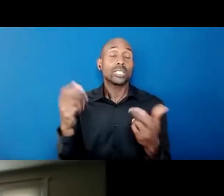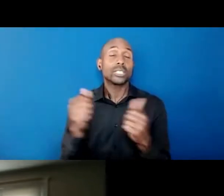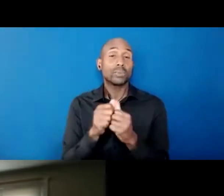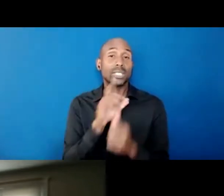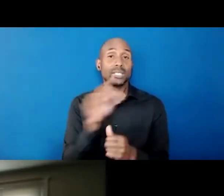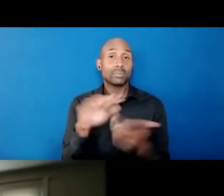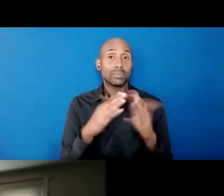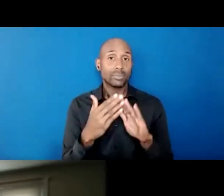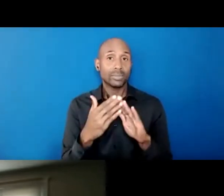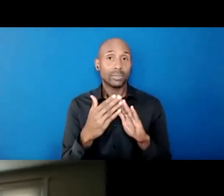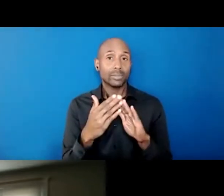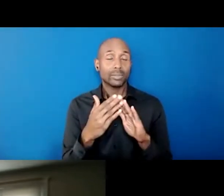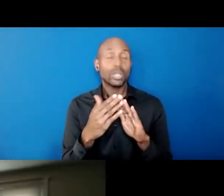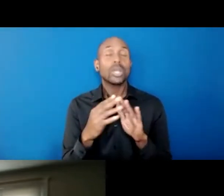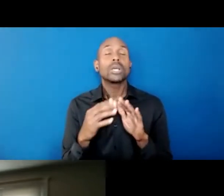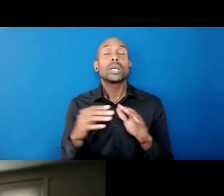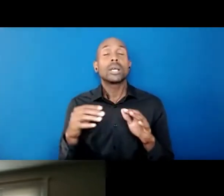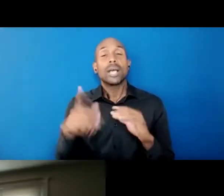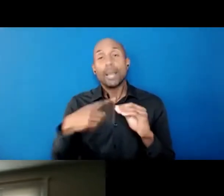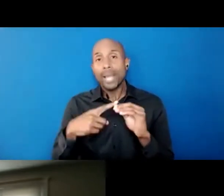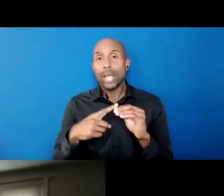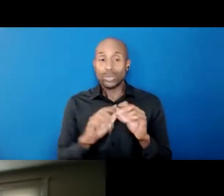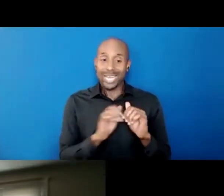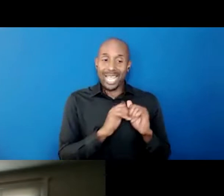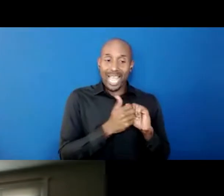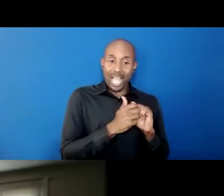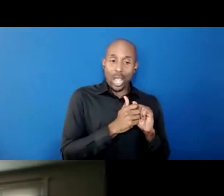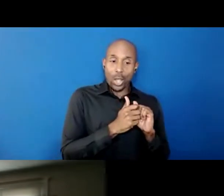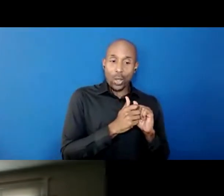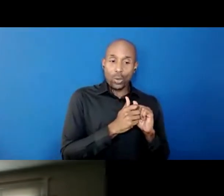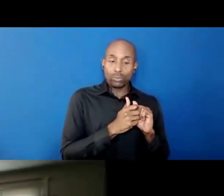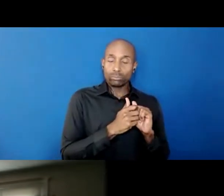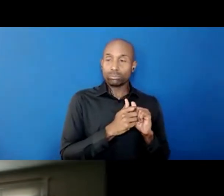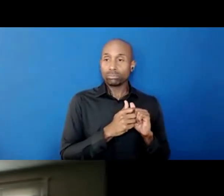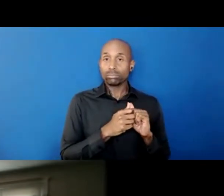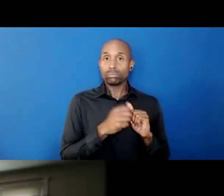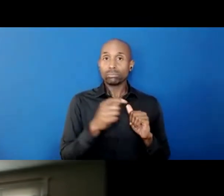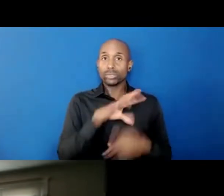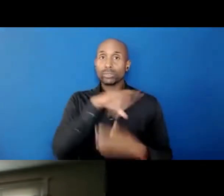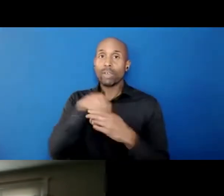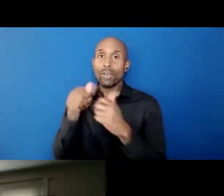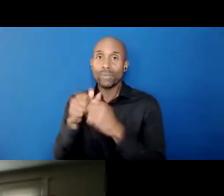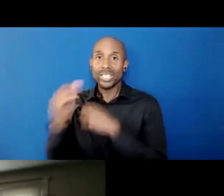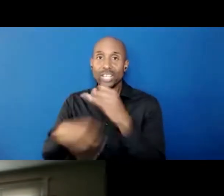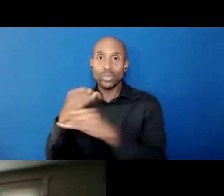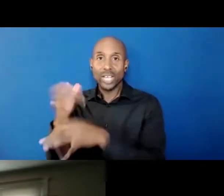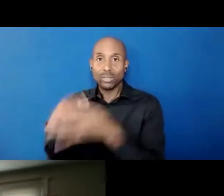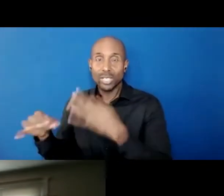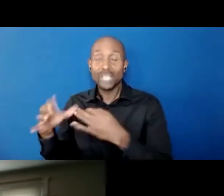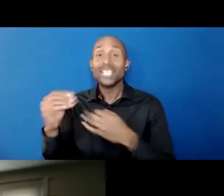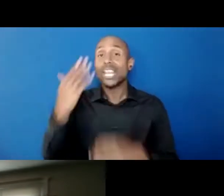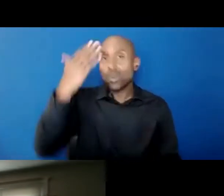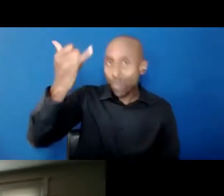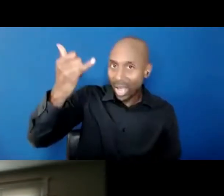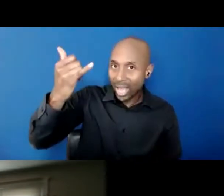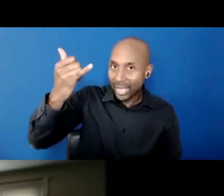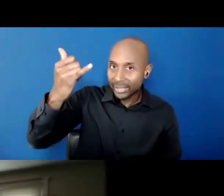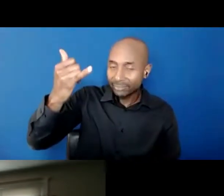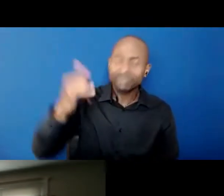and the whys of participating in international exchange. Monica, can you talk about that